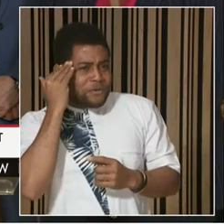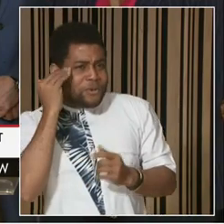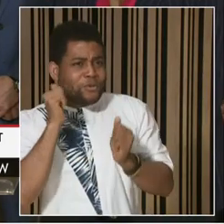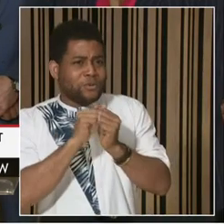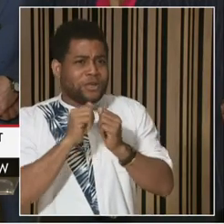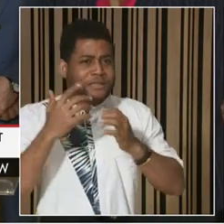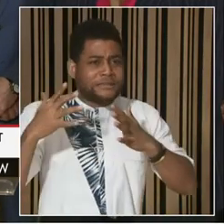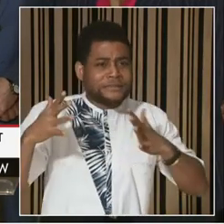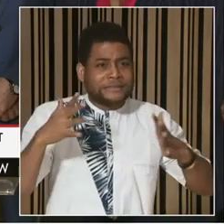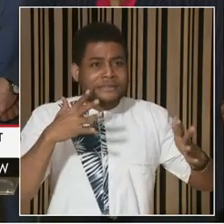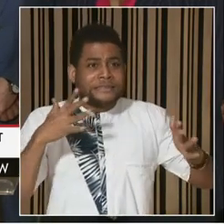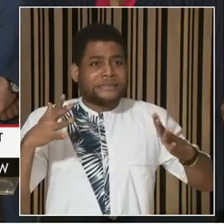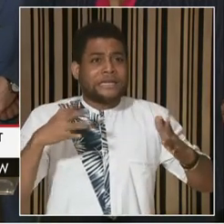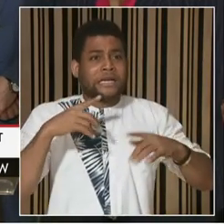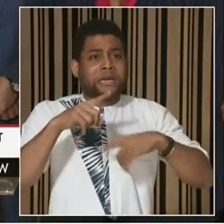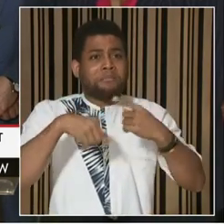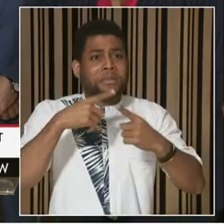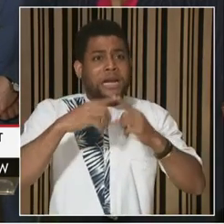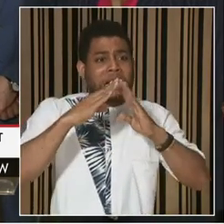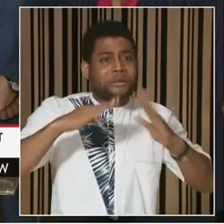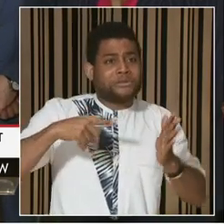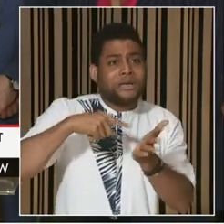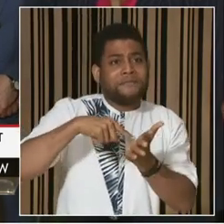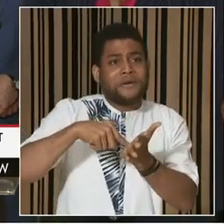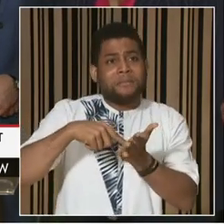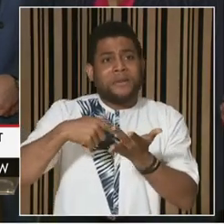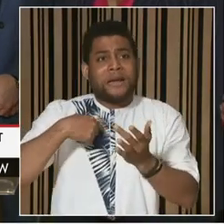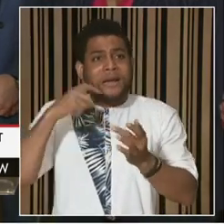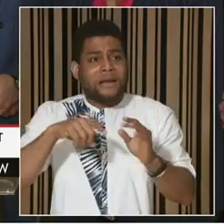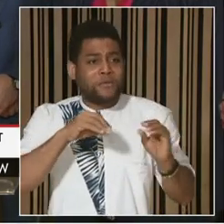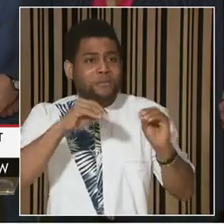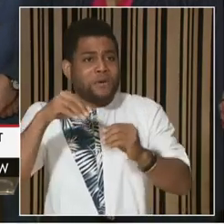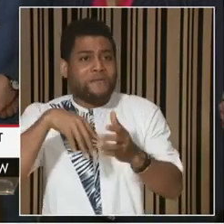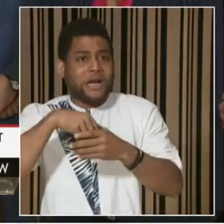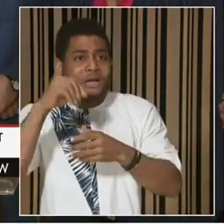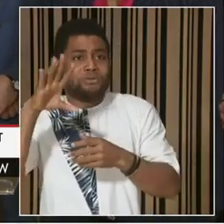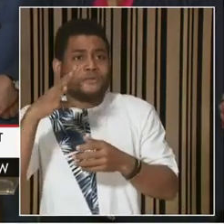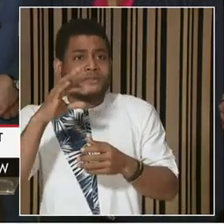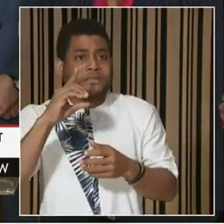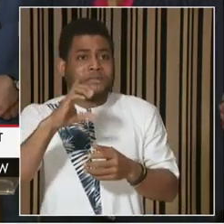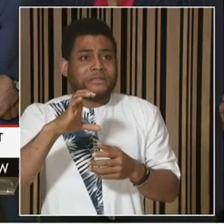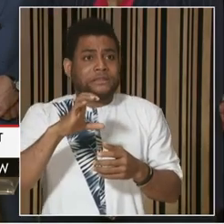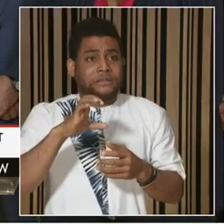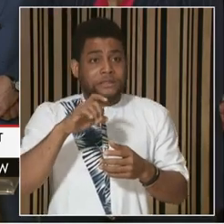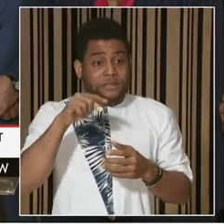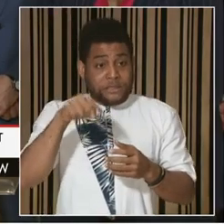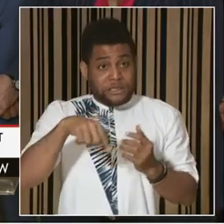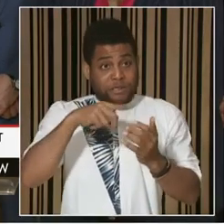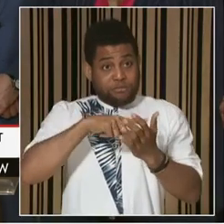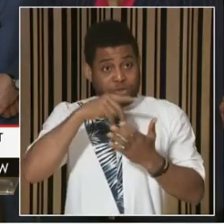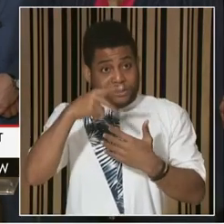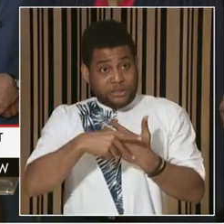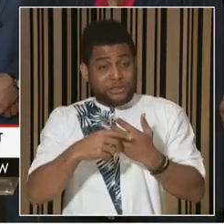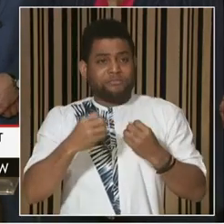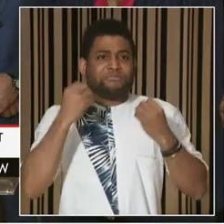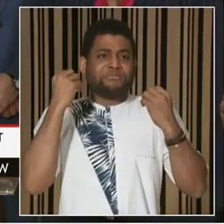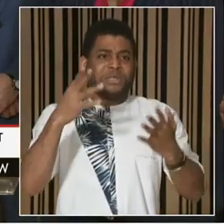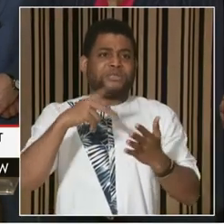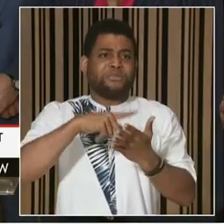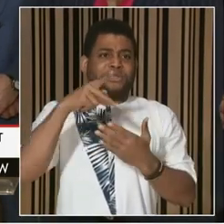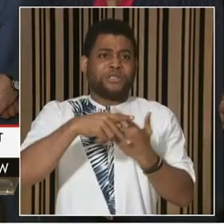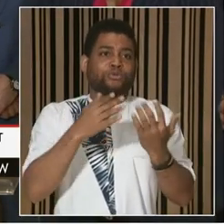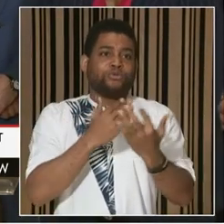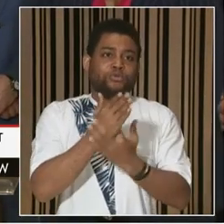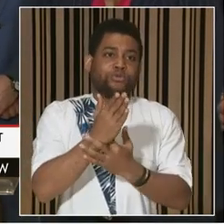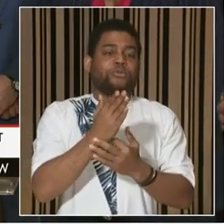housing affordability and being priced out of D.C. So these are a set of initiatives, though there are many throughout the budget